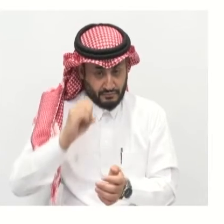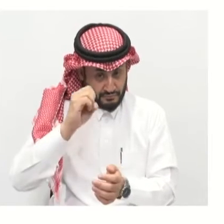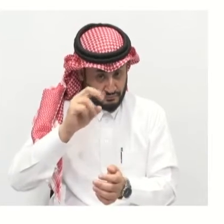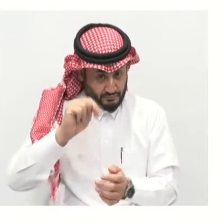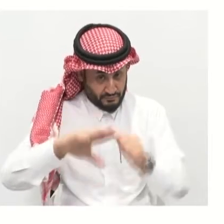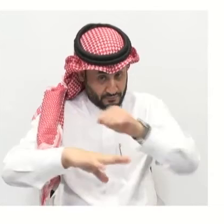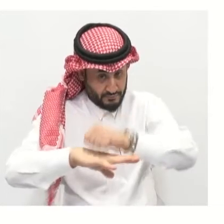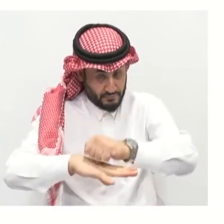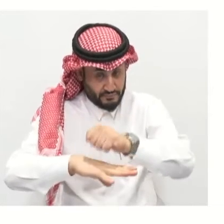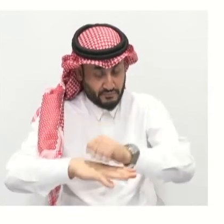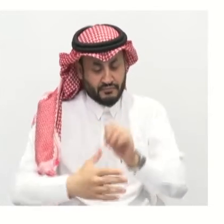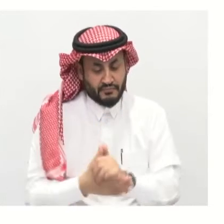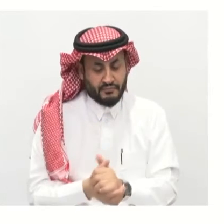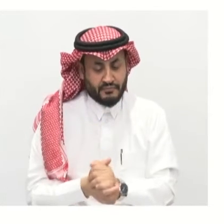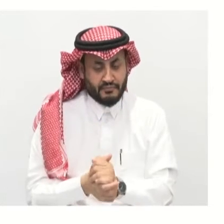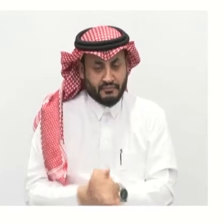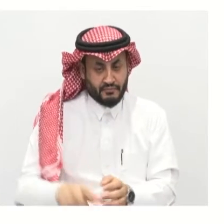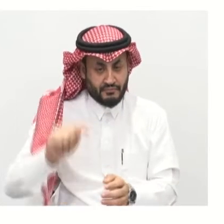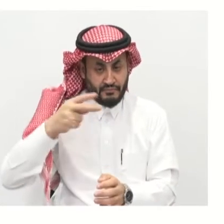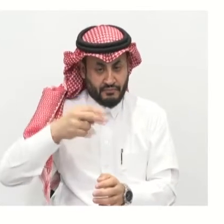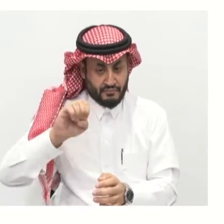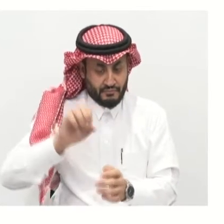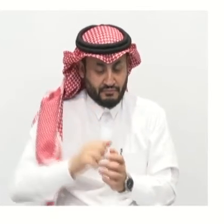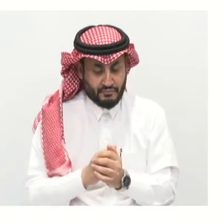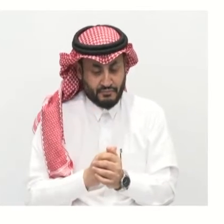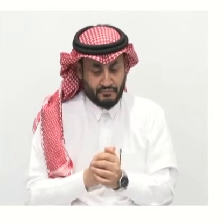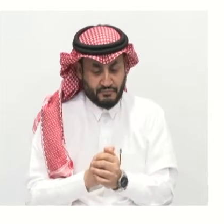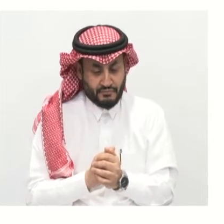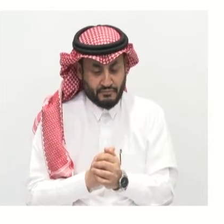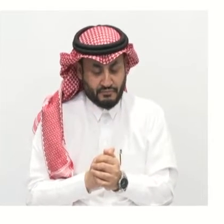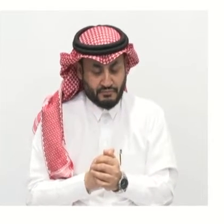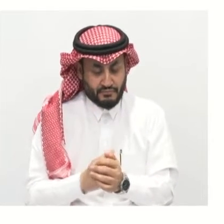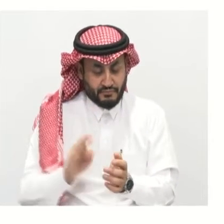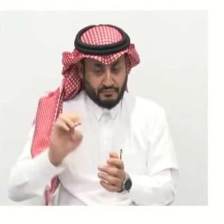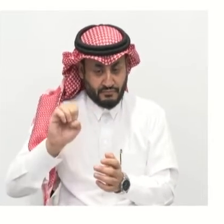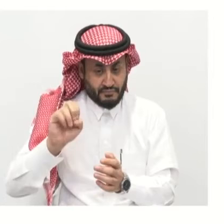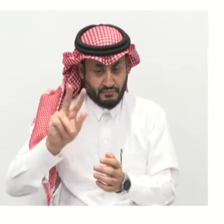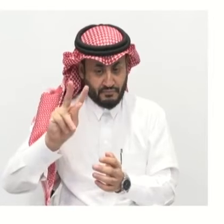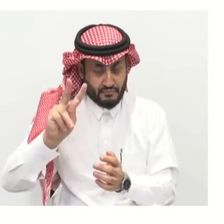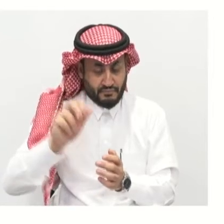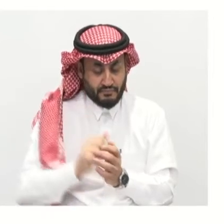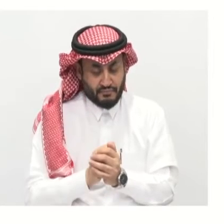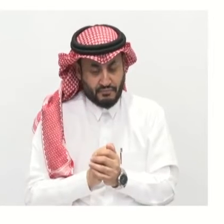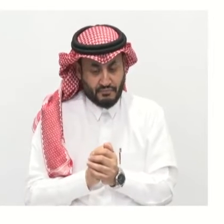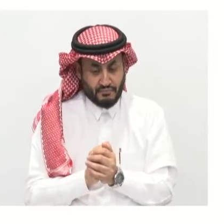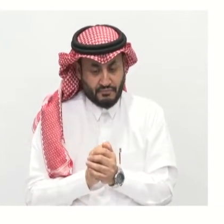on. Excellent. On the book.